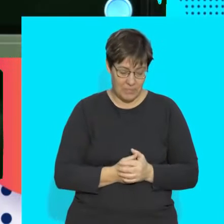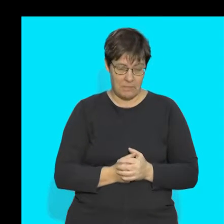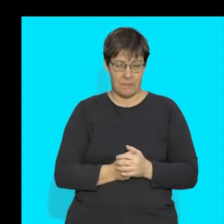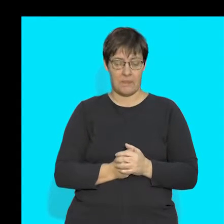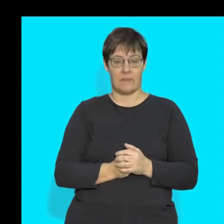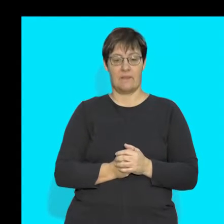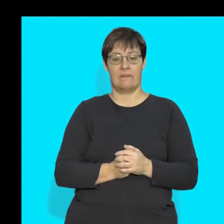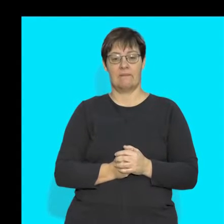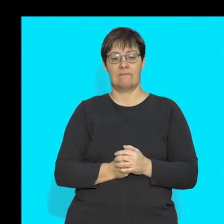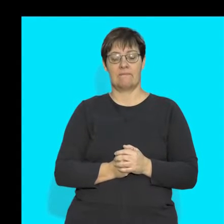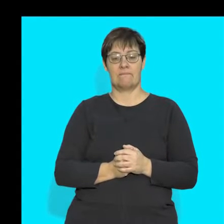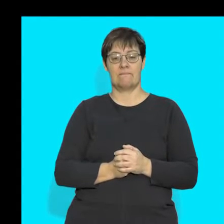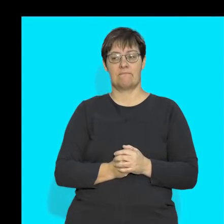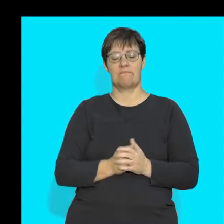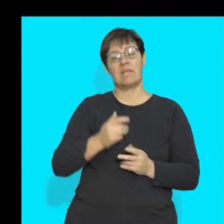days.